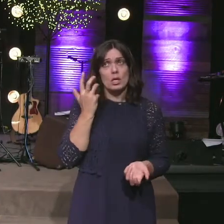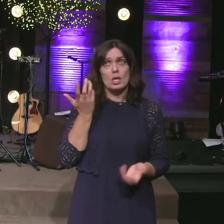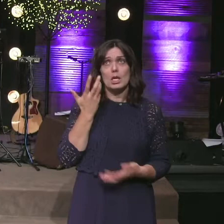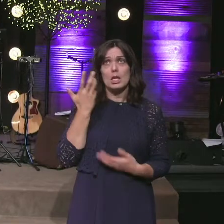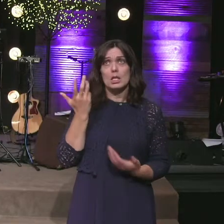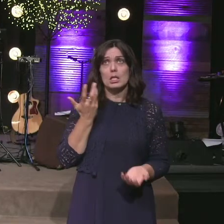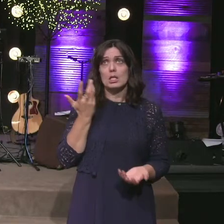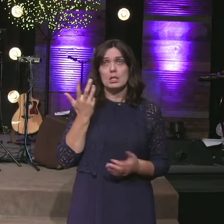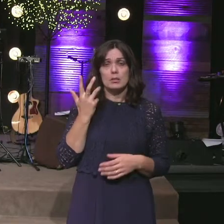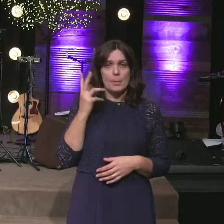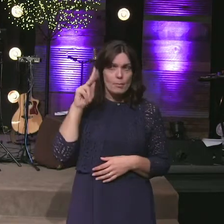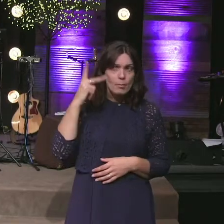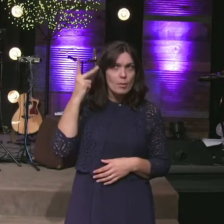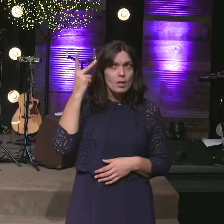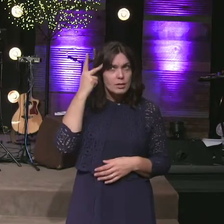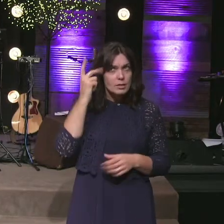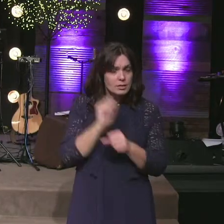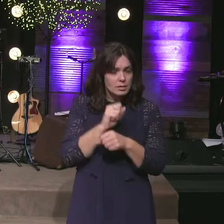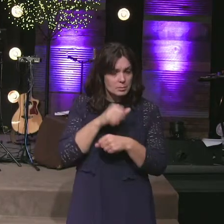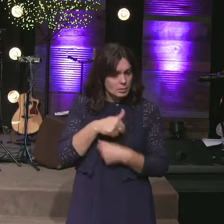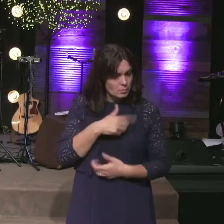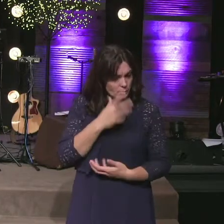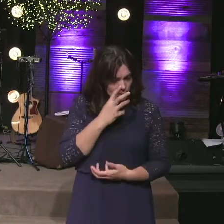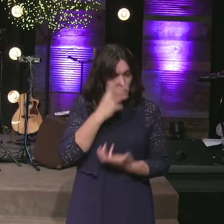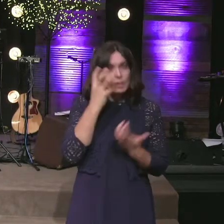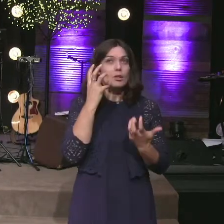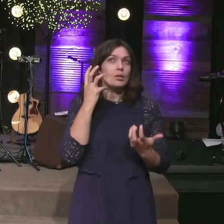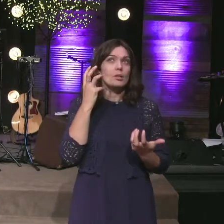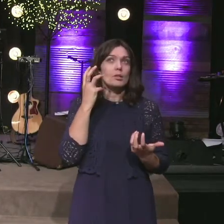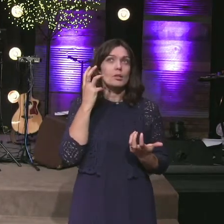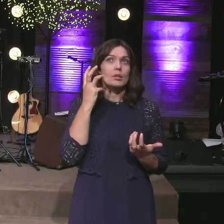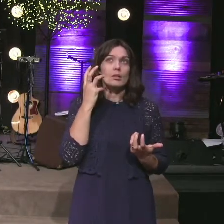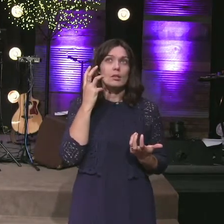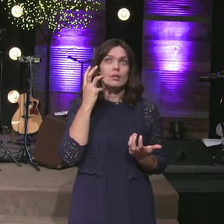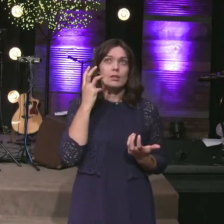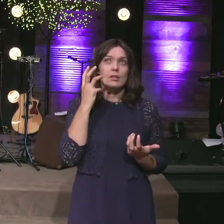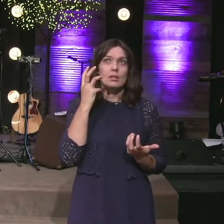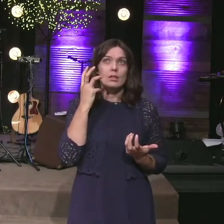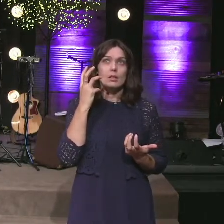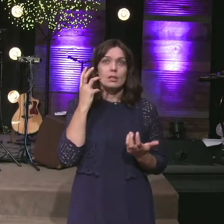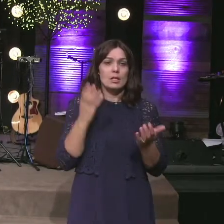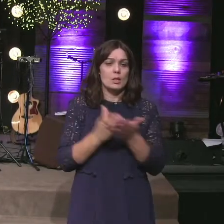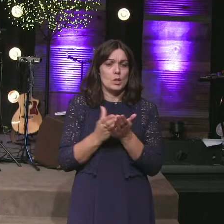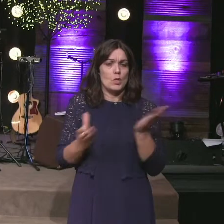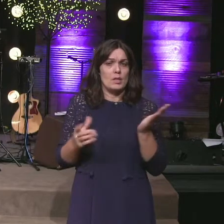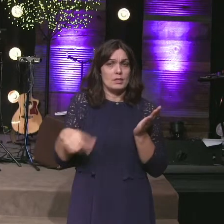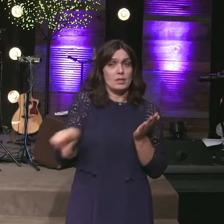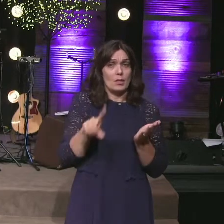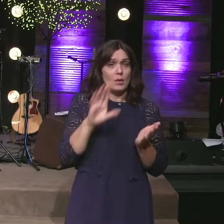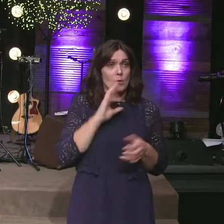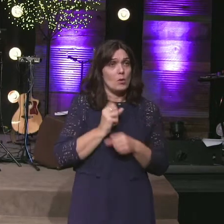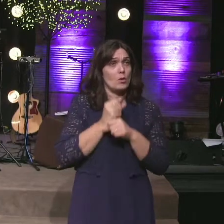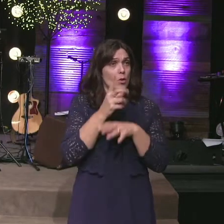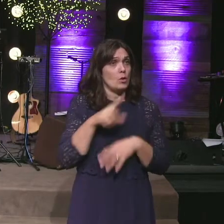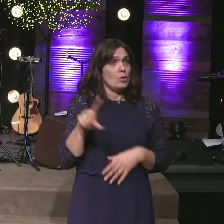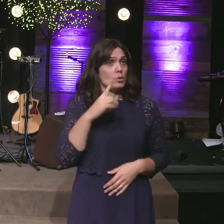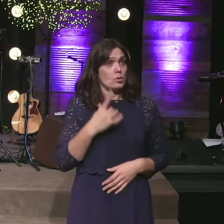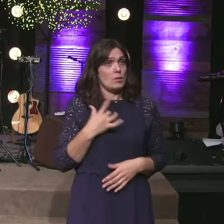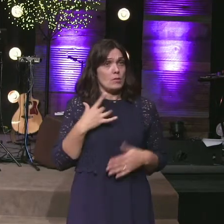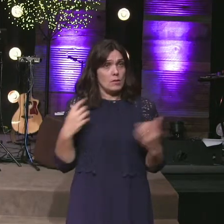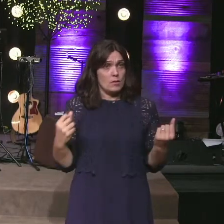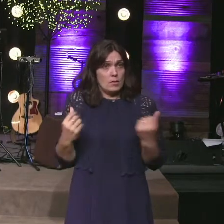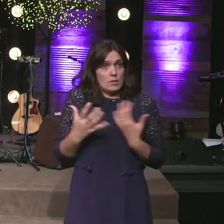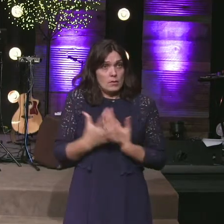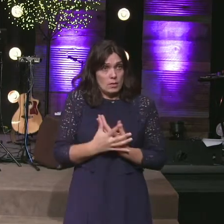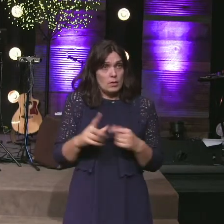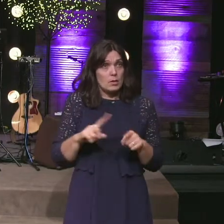and politics makes me angry. And there are things out there that can make you fearful. But it's the same